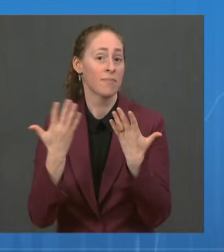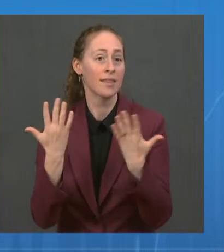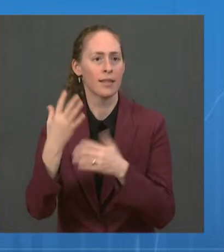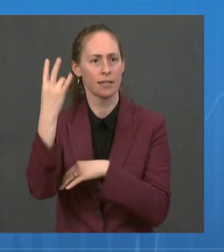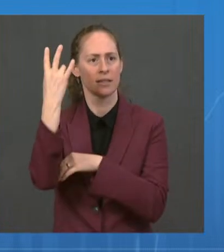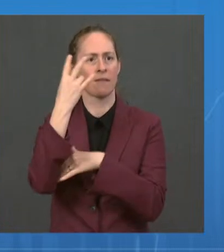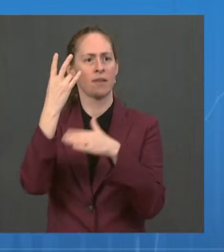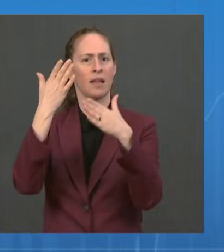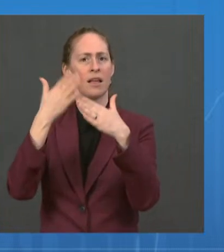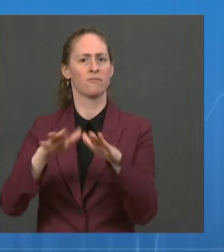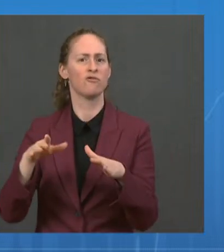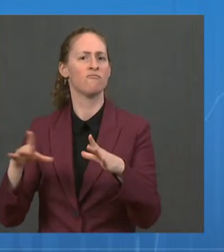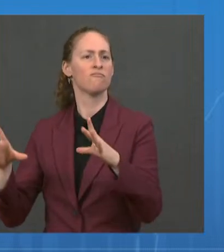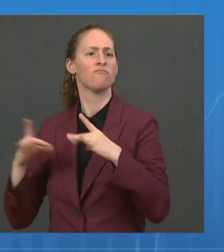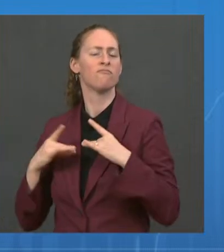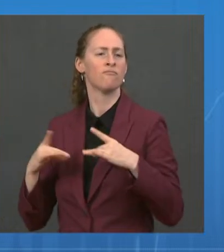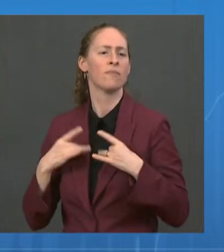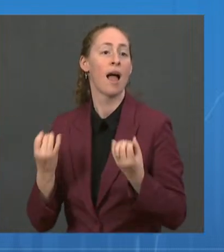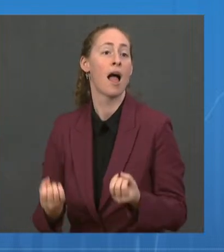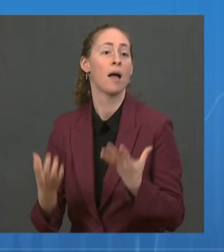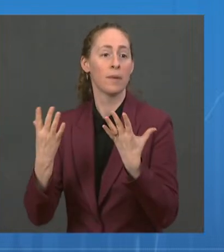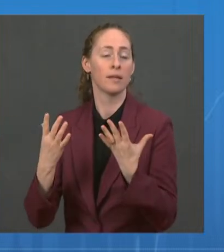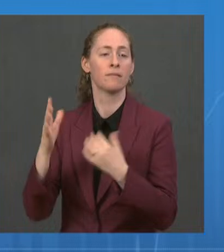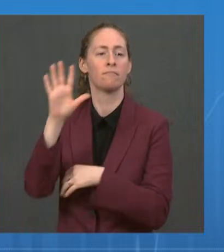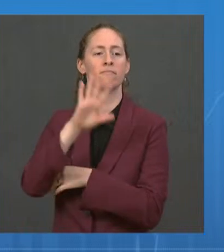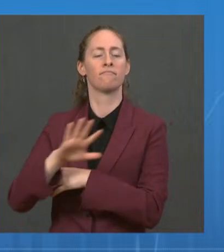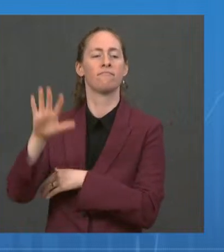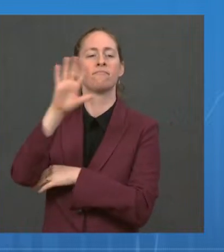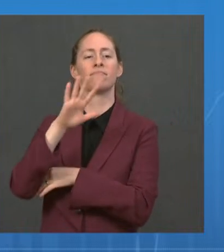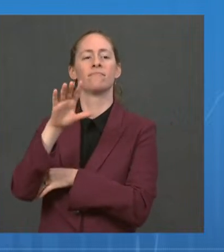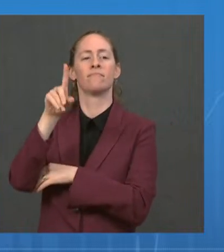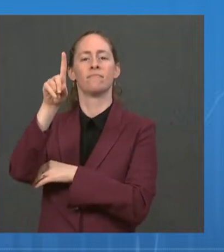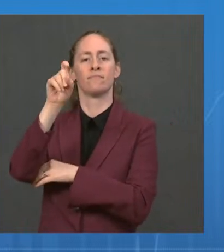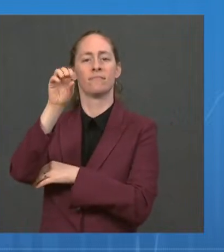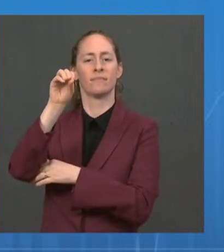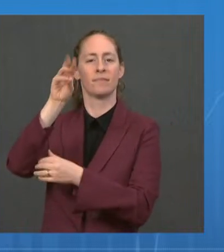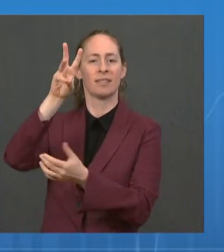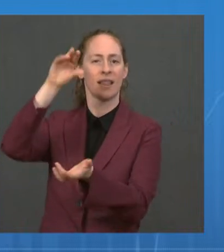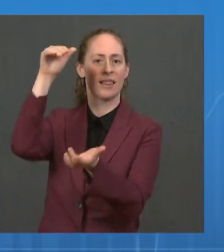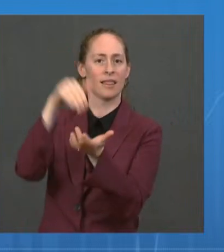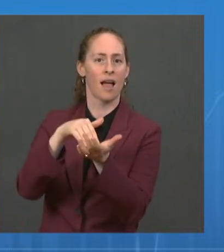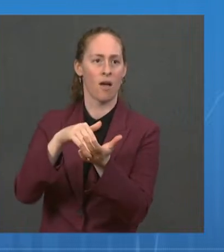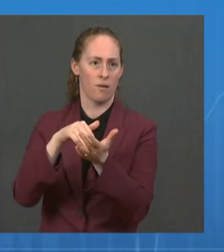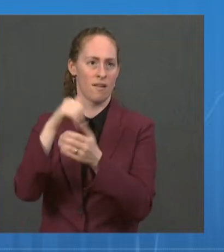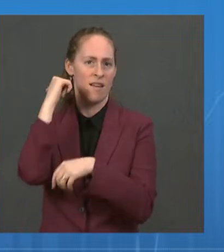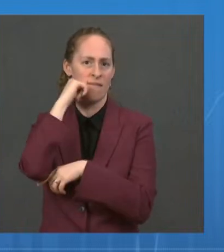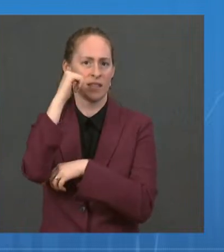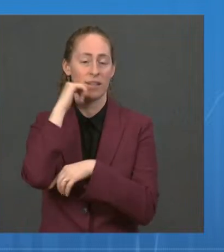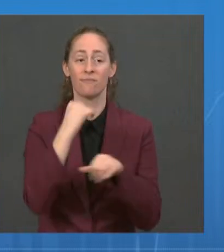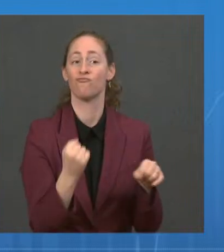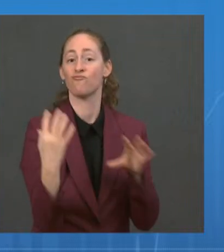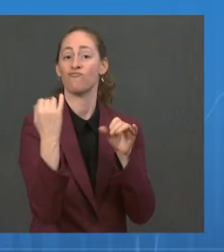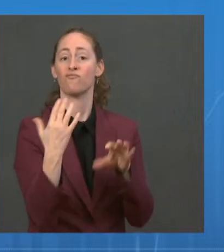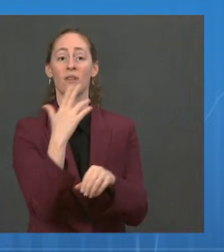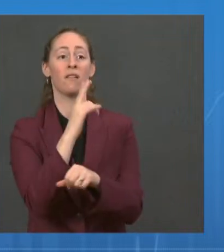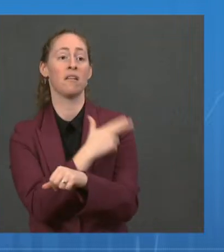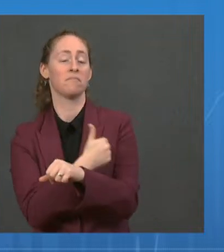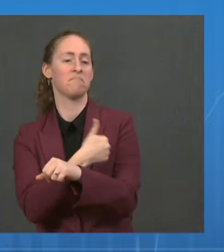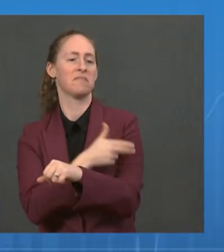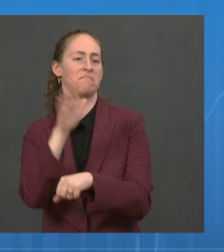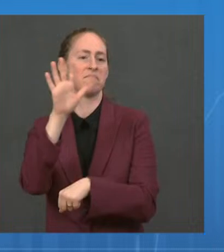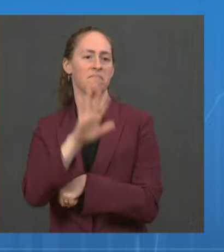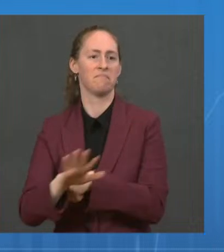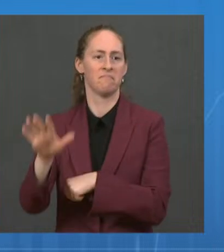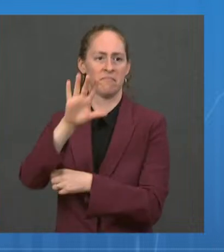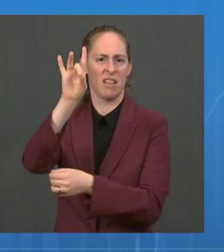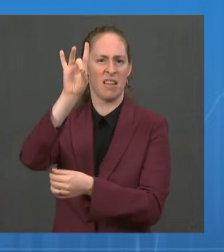about 106,400 cases per day, and the 7-day average of hospital admissions is about 8,300 per day. Both